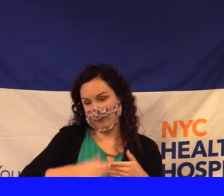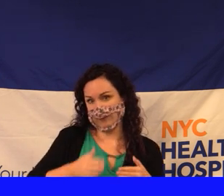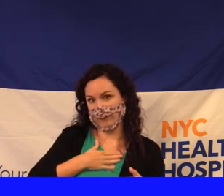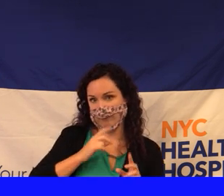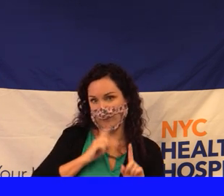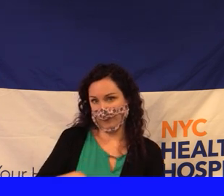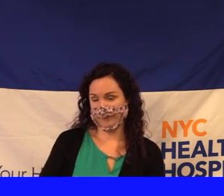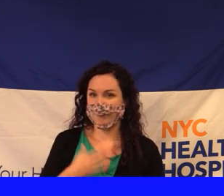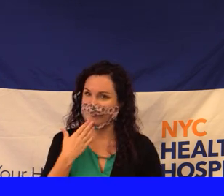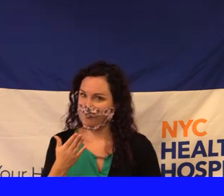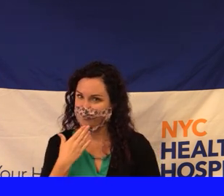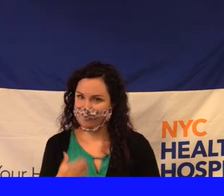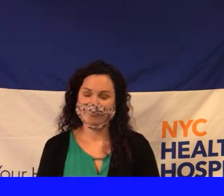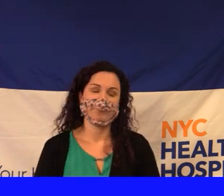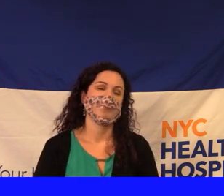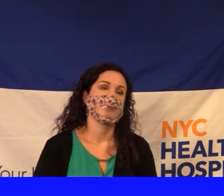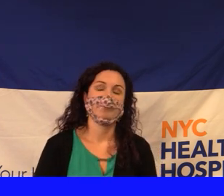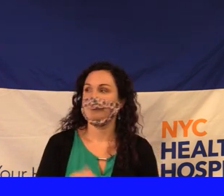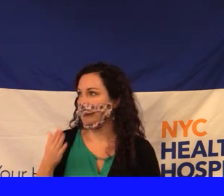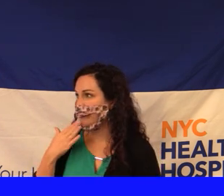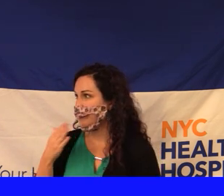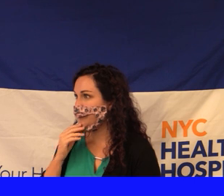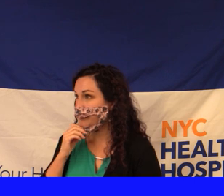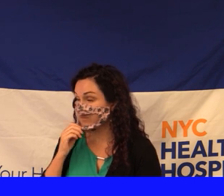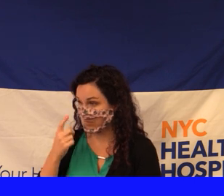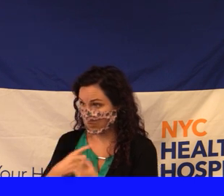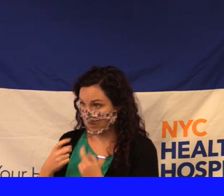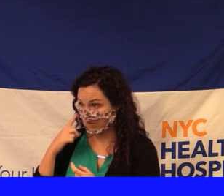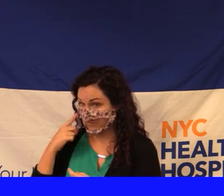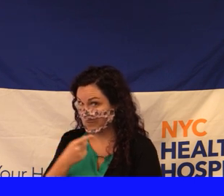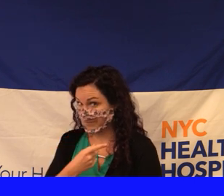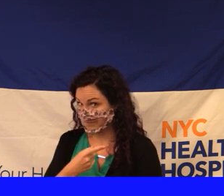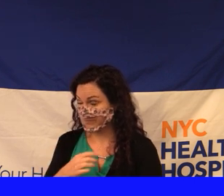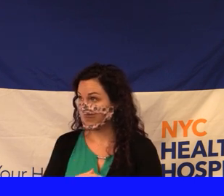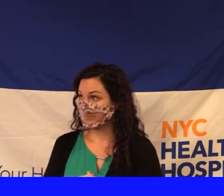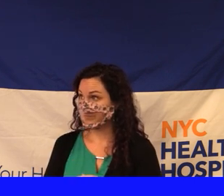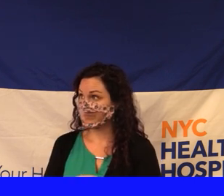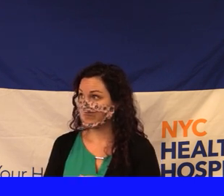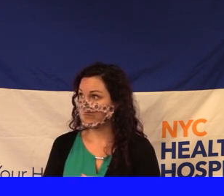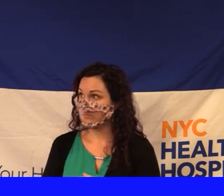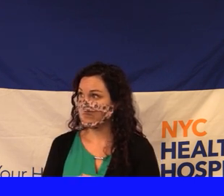you. Thank you again. Any questions at all?